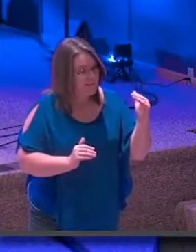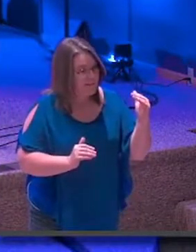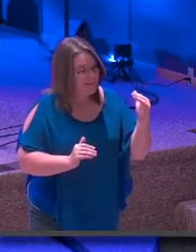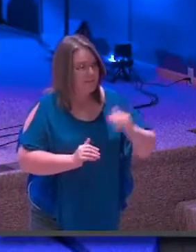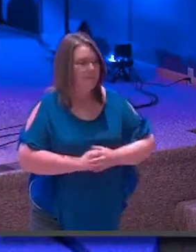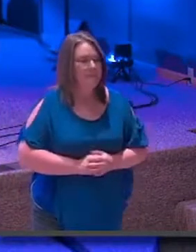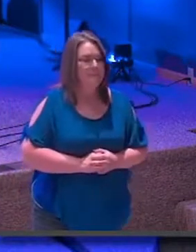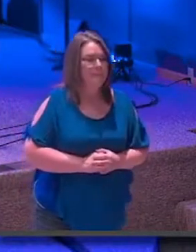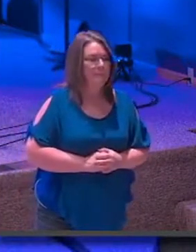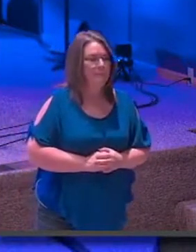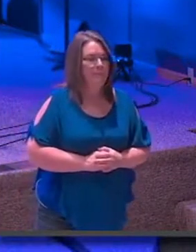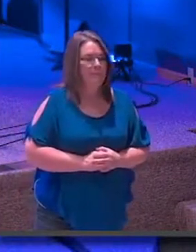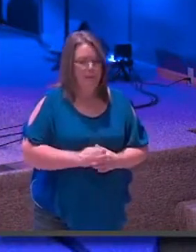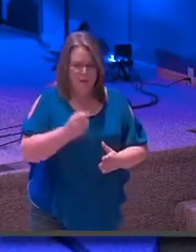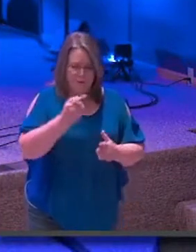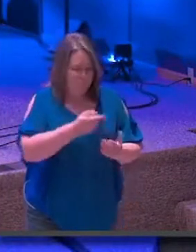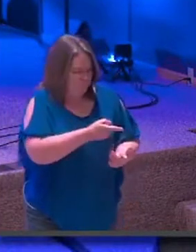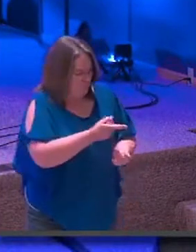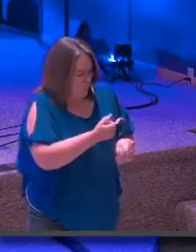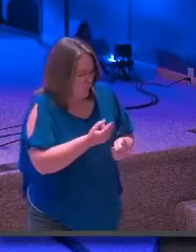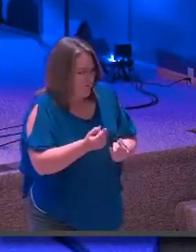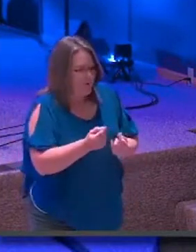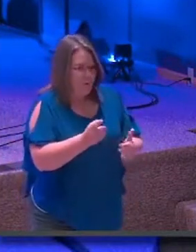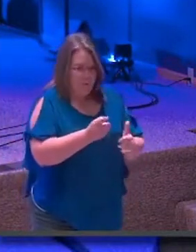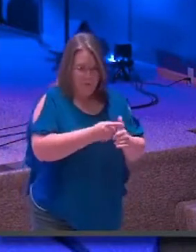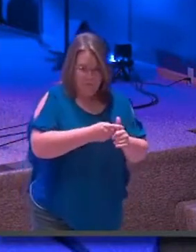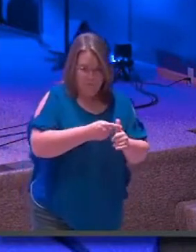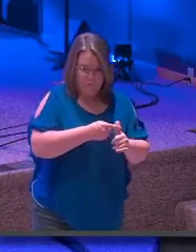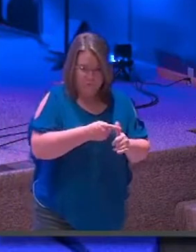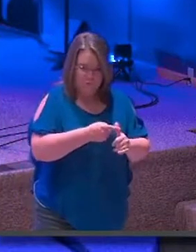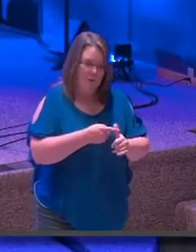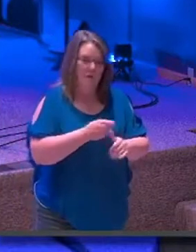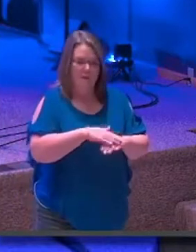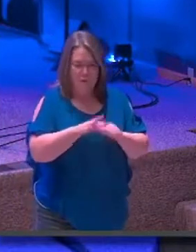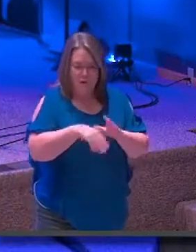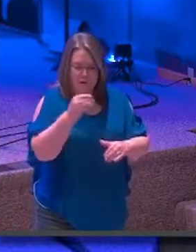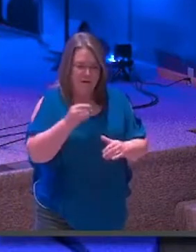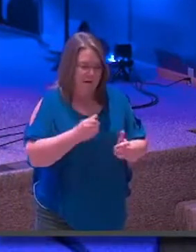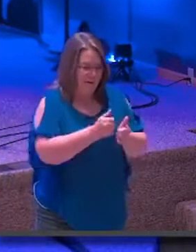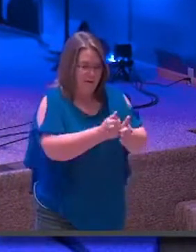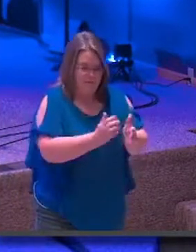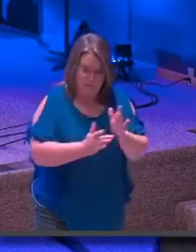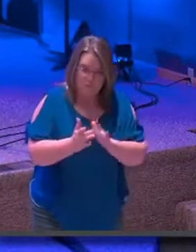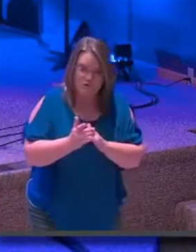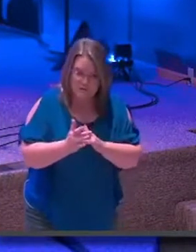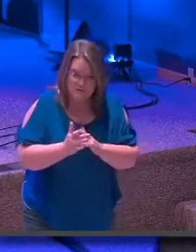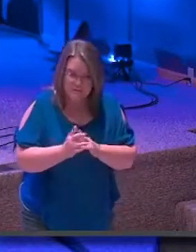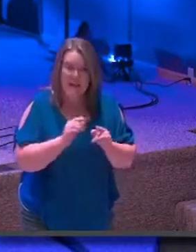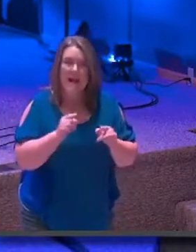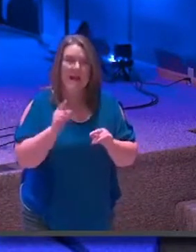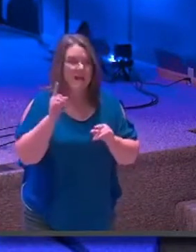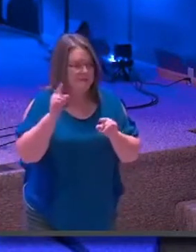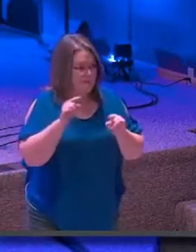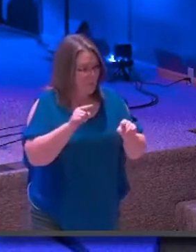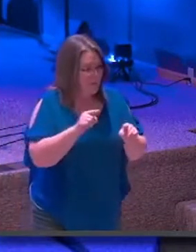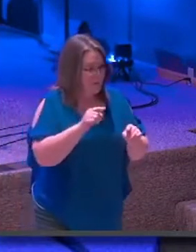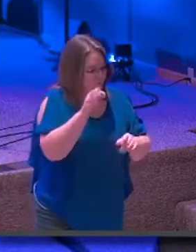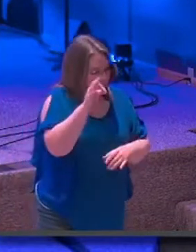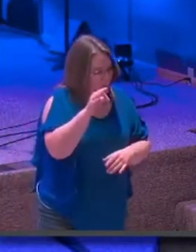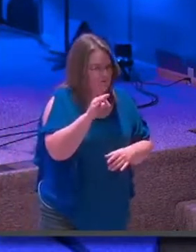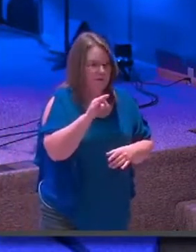And so what did they do? Well, the first called out ones, they followed Jesus as he went around preaching the kingdom of